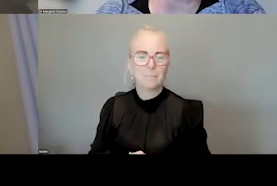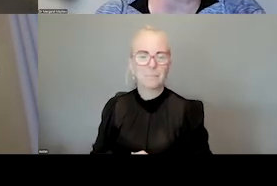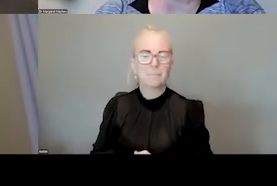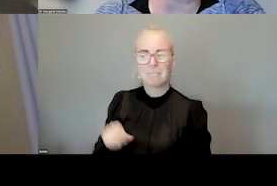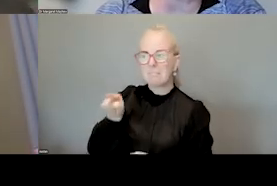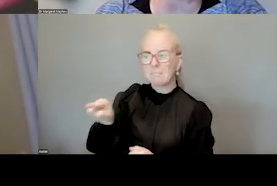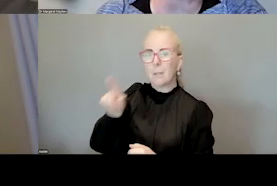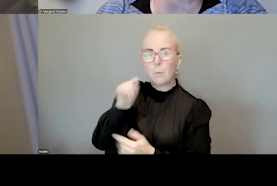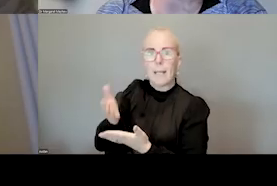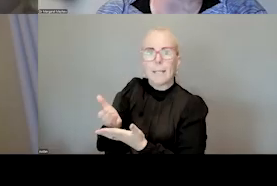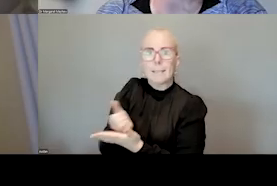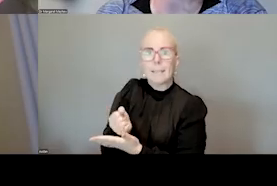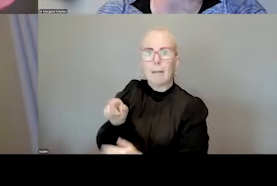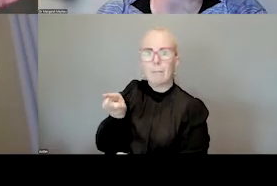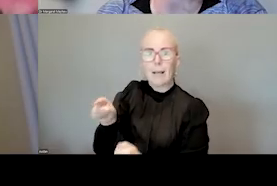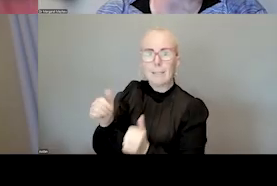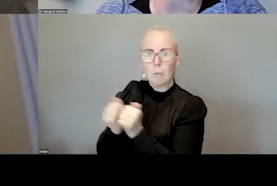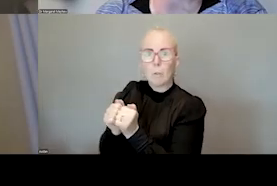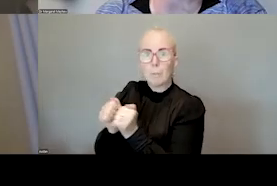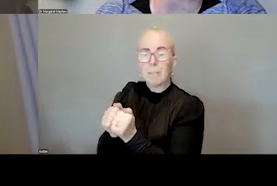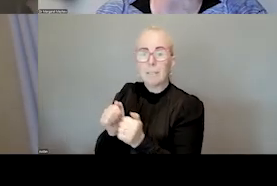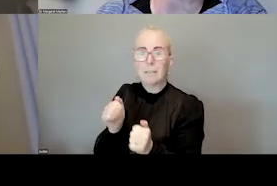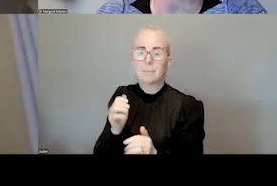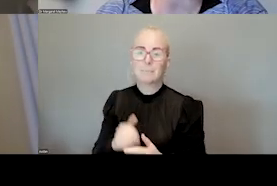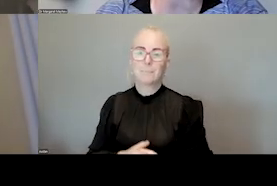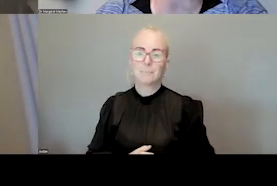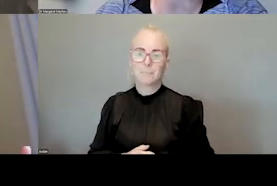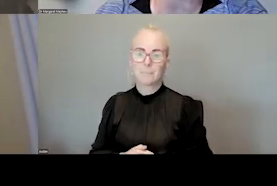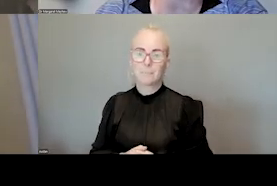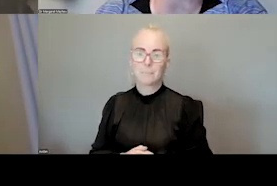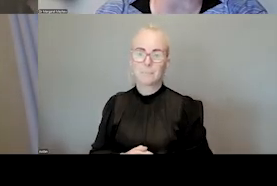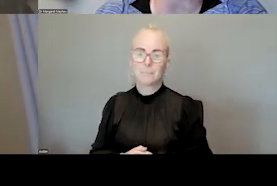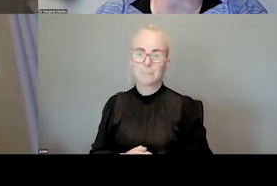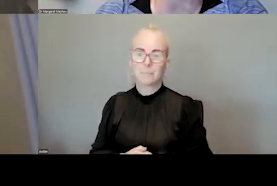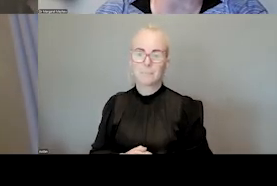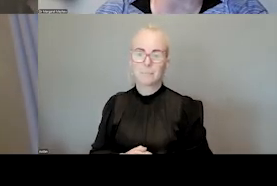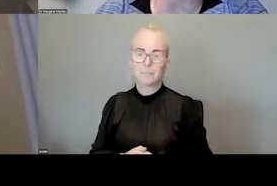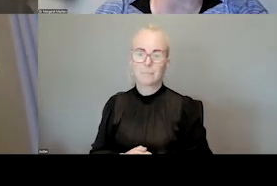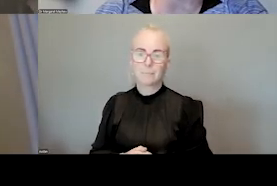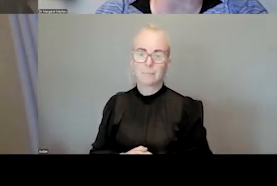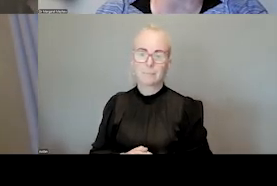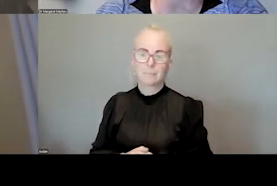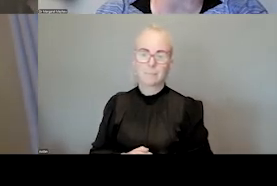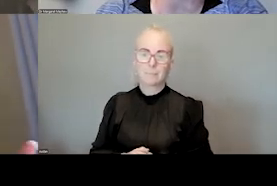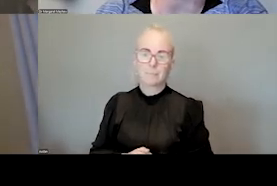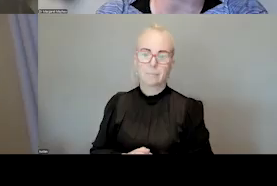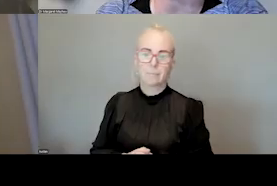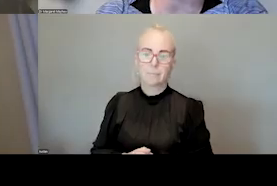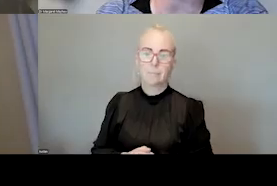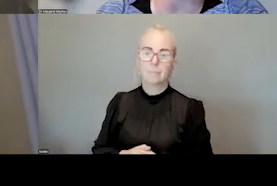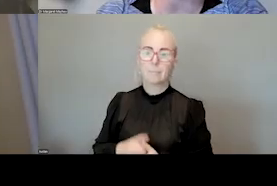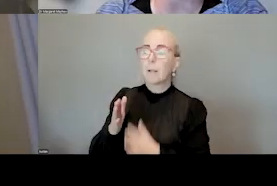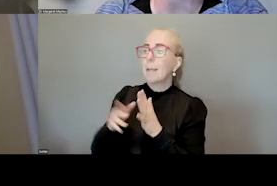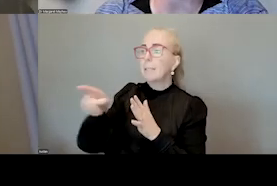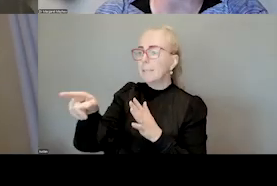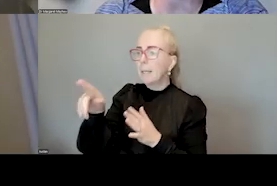and it just is on that thing. So at the sorry. So as you come towards the closing date, it's just already all there, and you can just